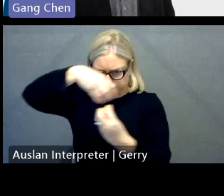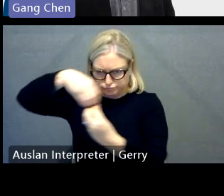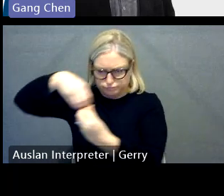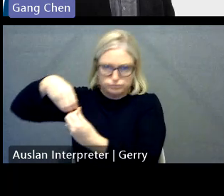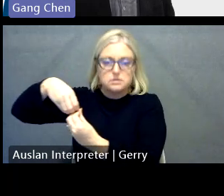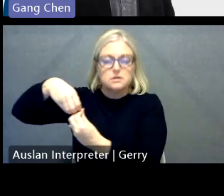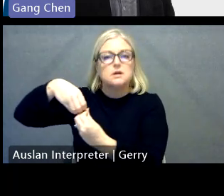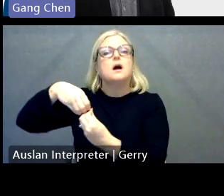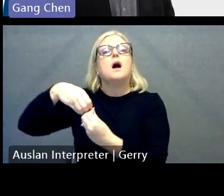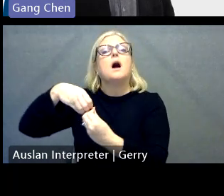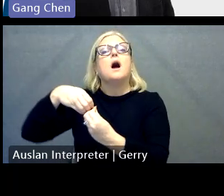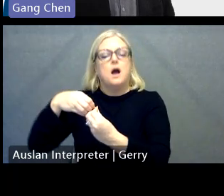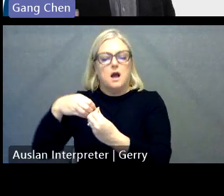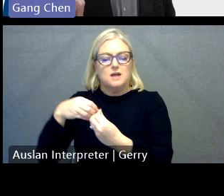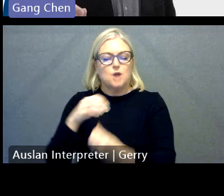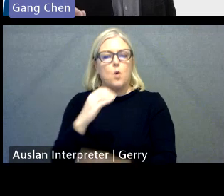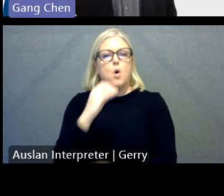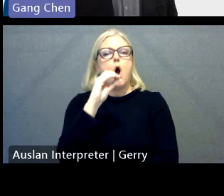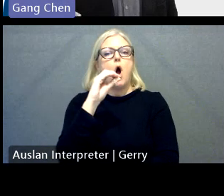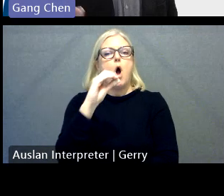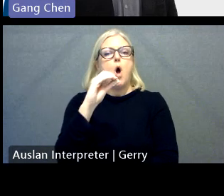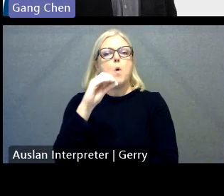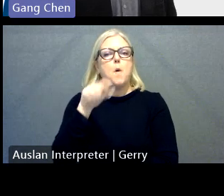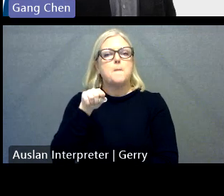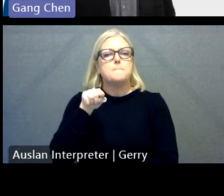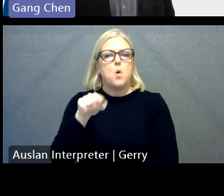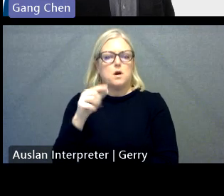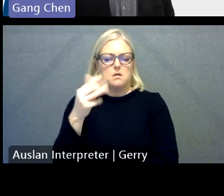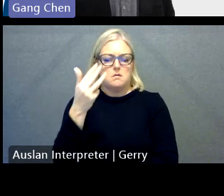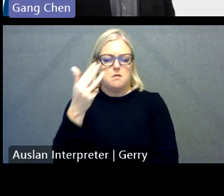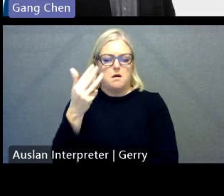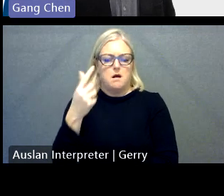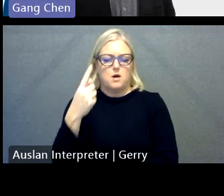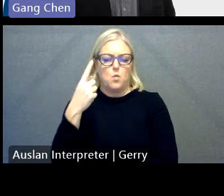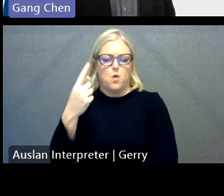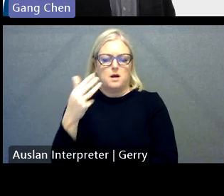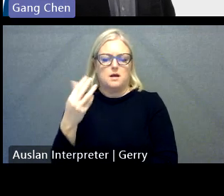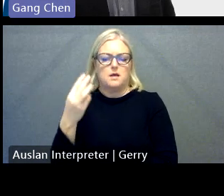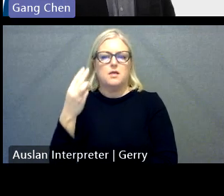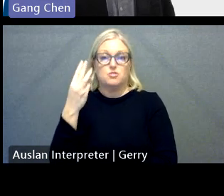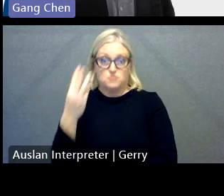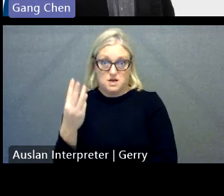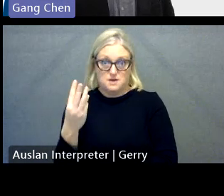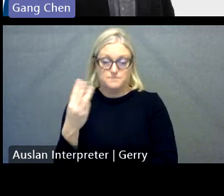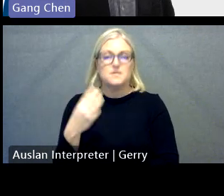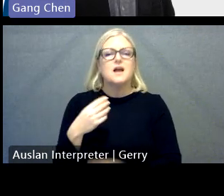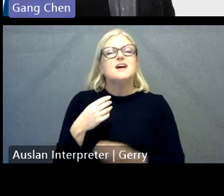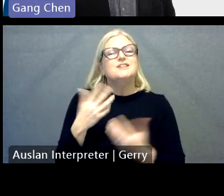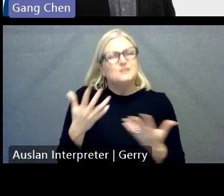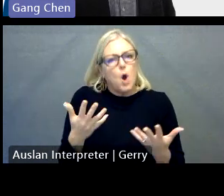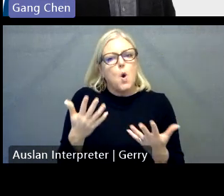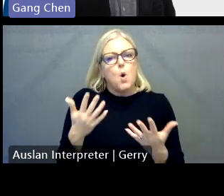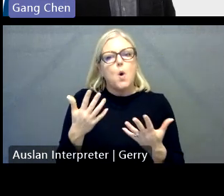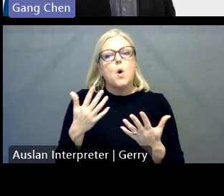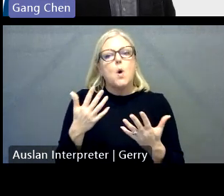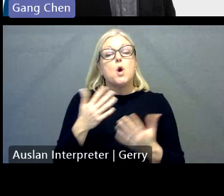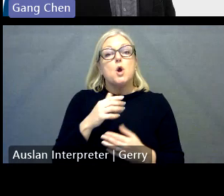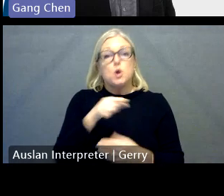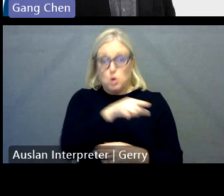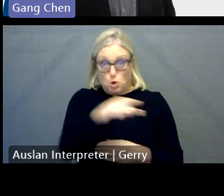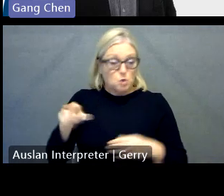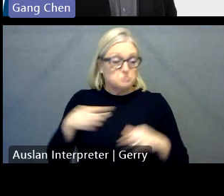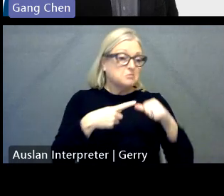Here, 0.9193. So if you think about using the instrument to measure the intervention